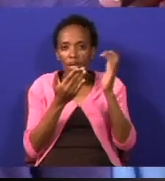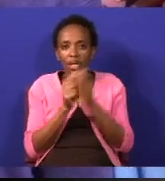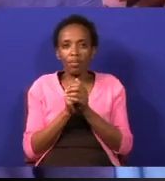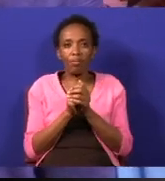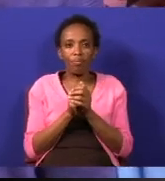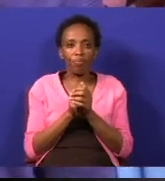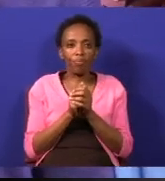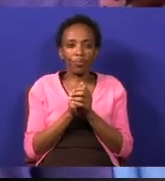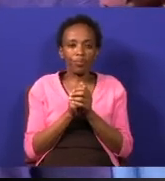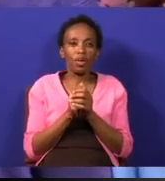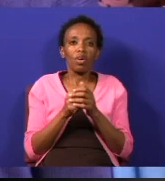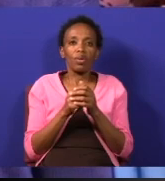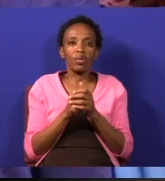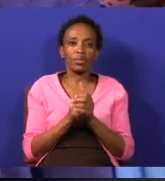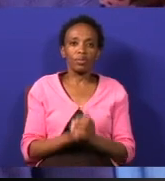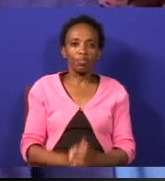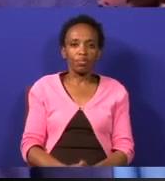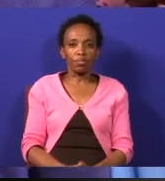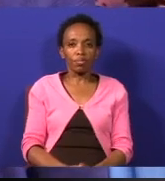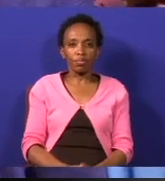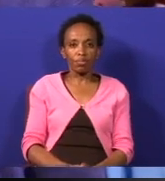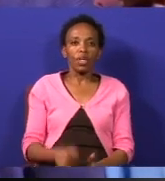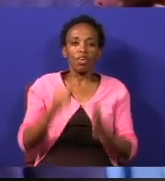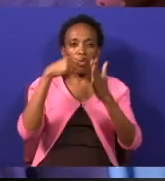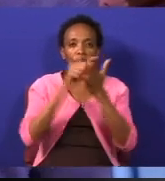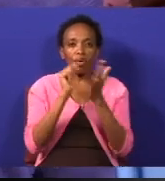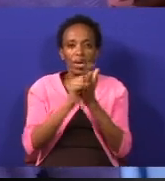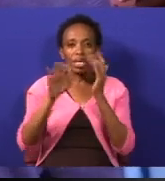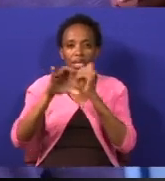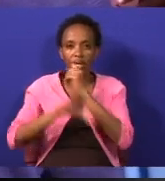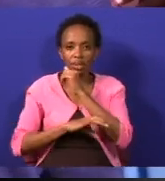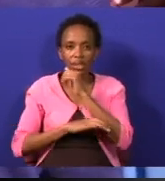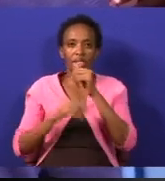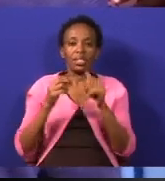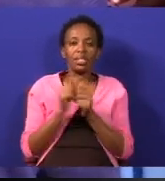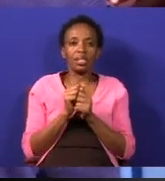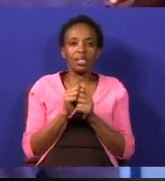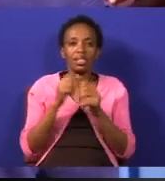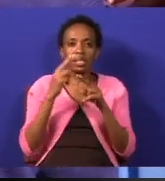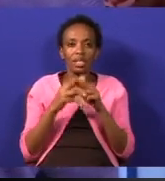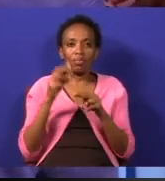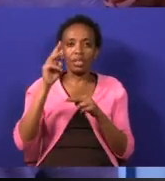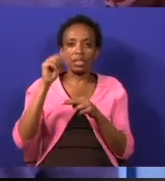lives. For Hope TV Newswatch, from Makueni County, Kibwezi East, I'm Maingi Mbugua.